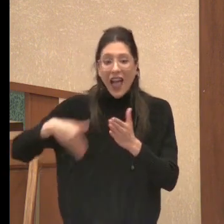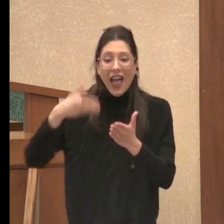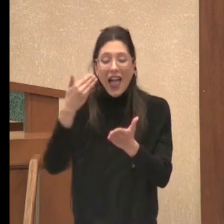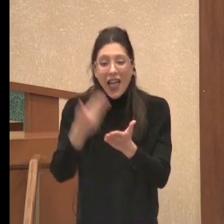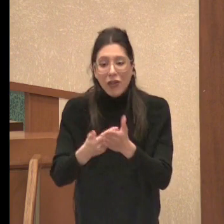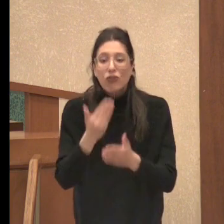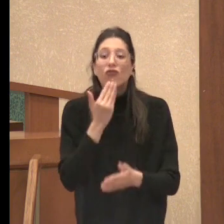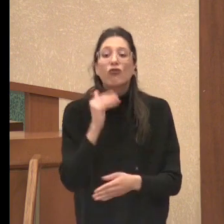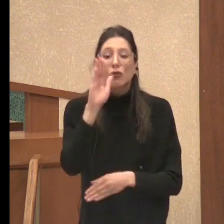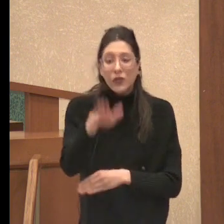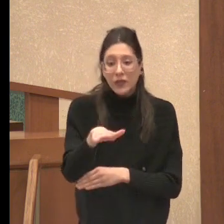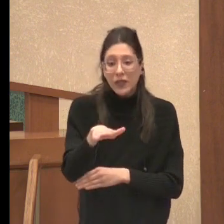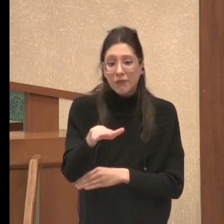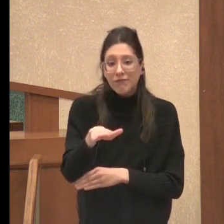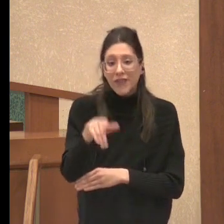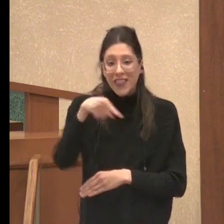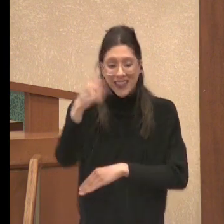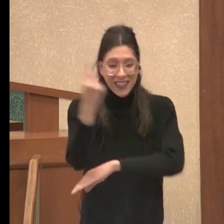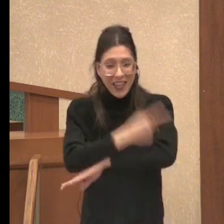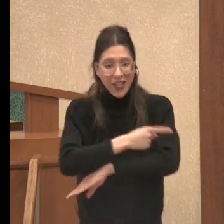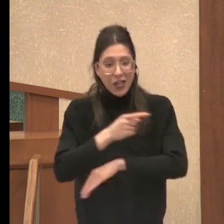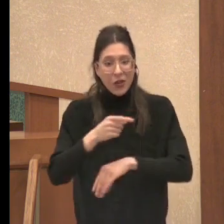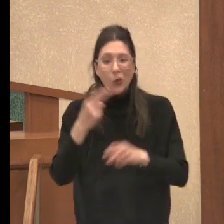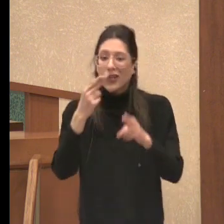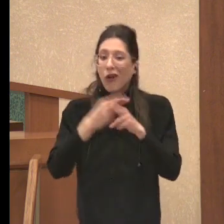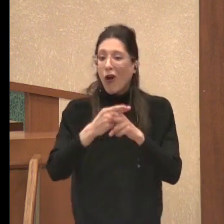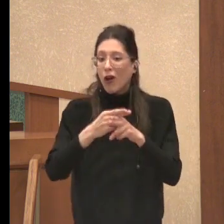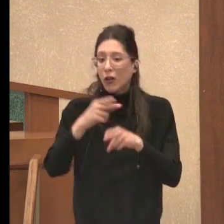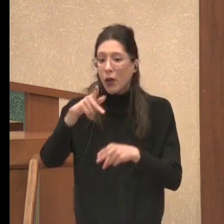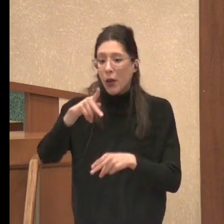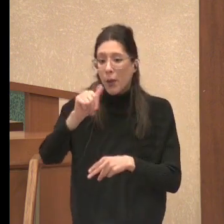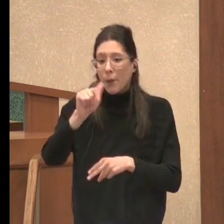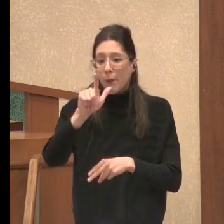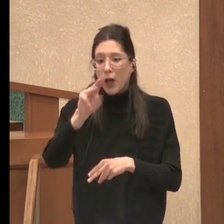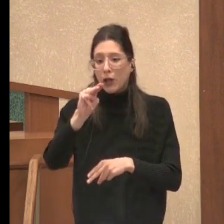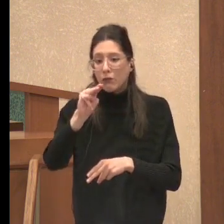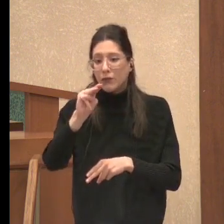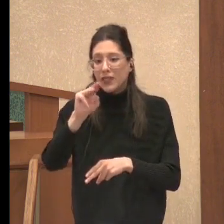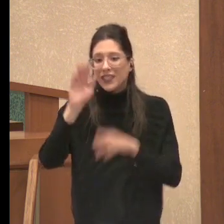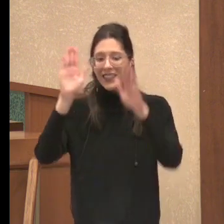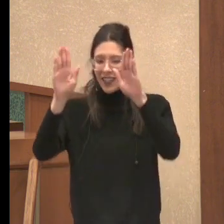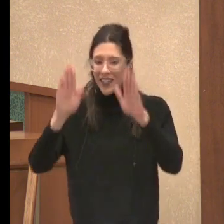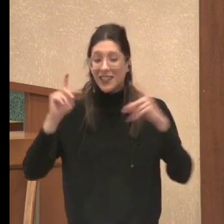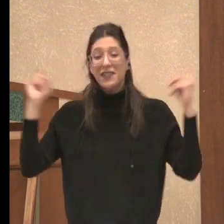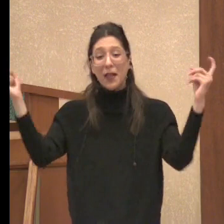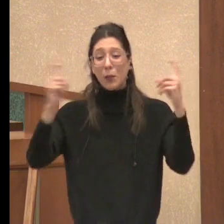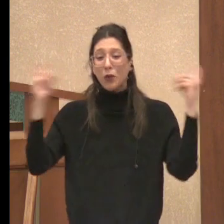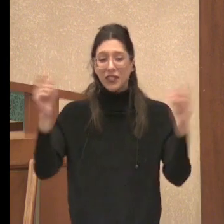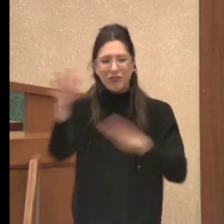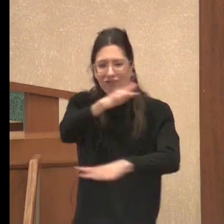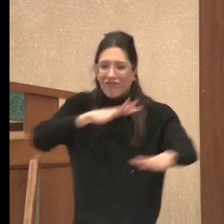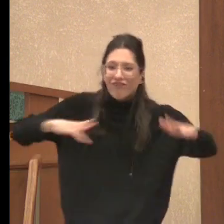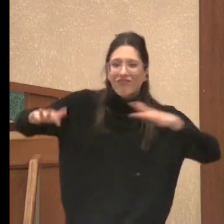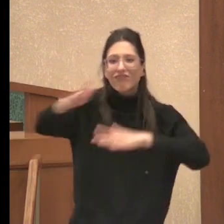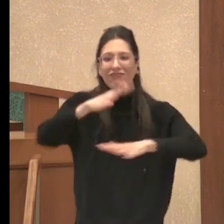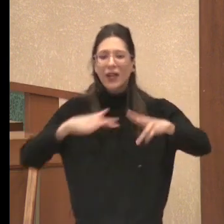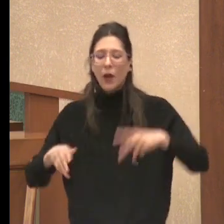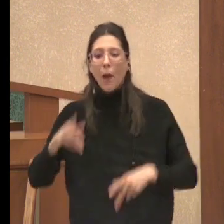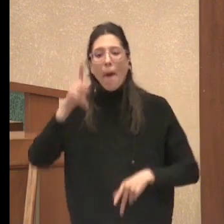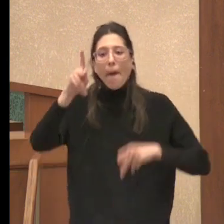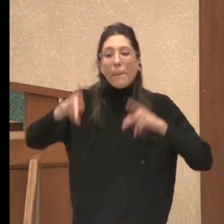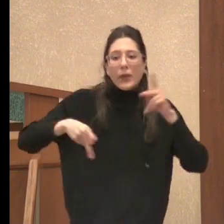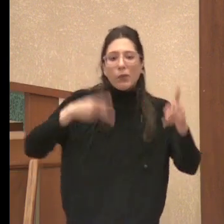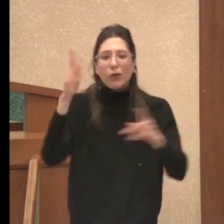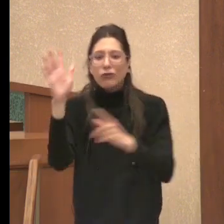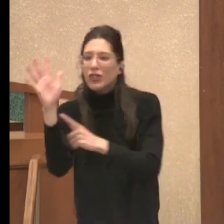this day we call Palm Sunday. There's a feeling of celebration in the air. People were throwing out the